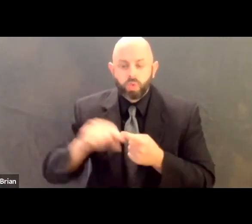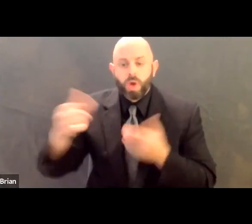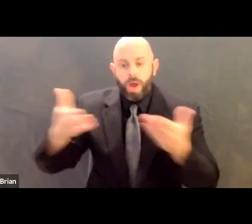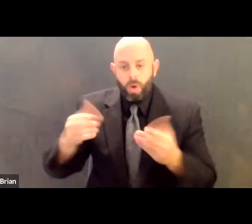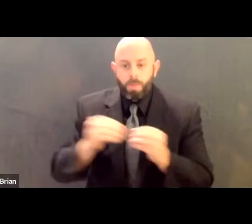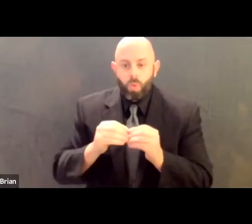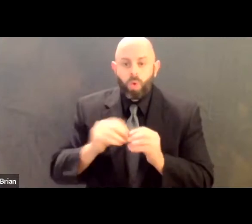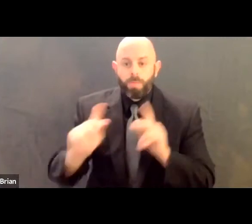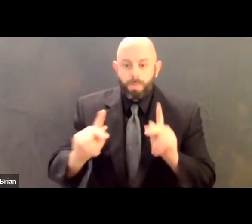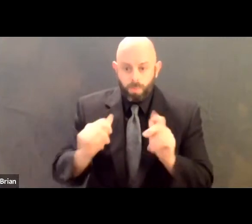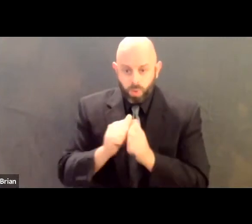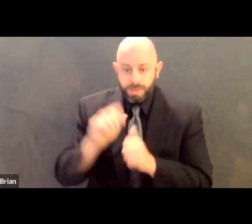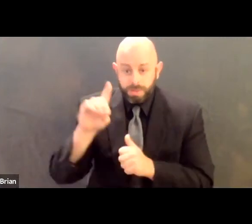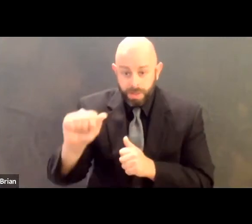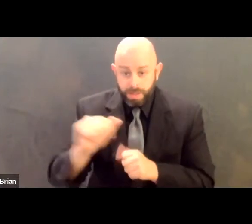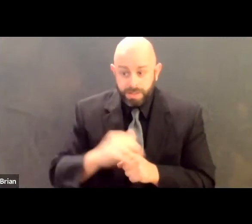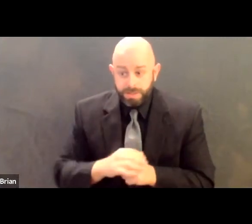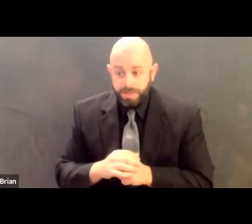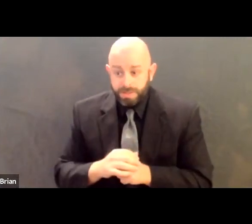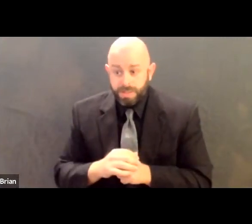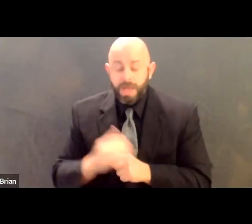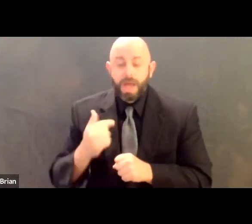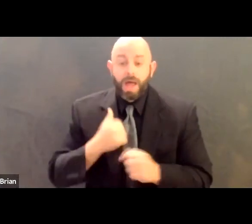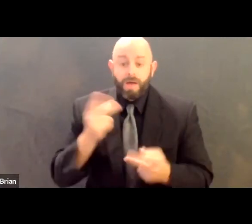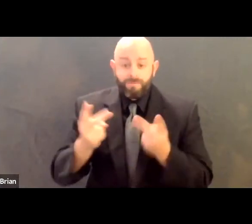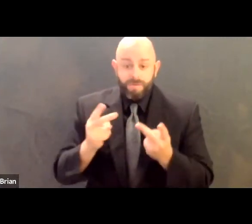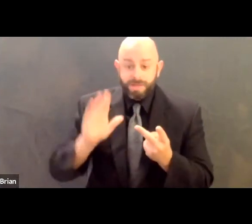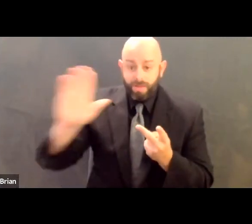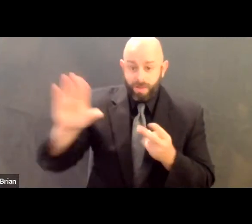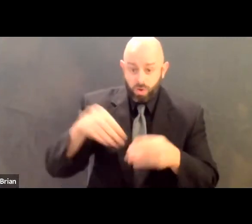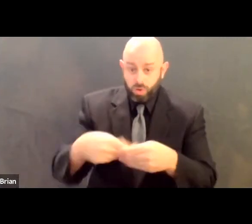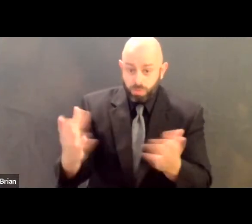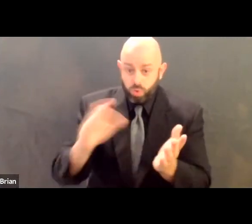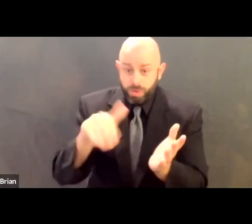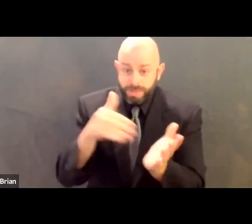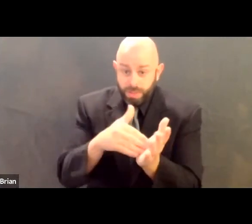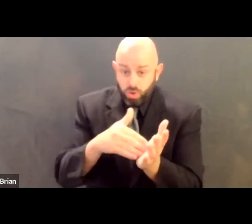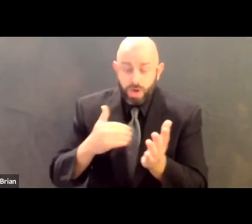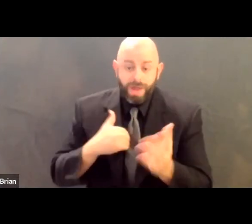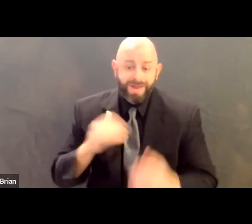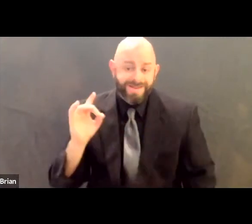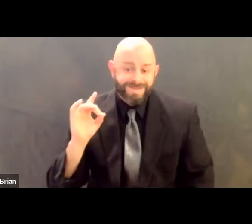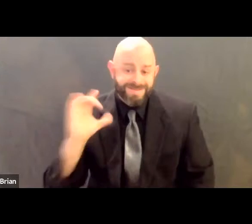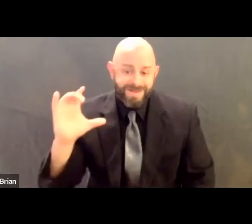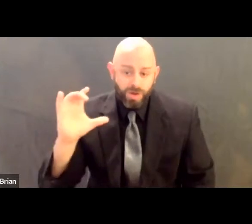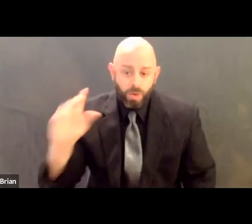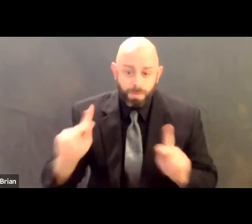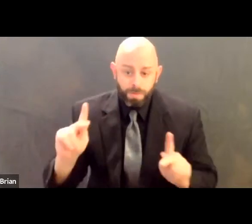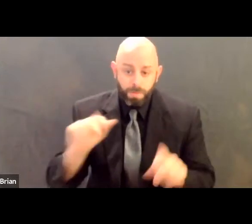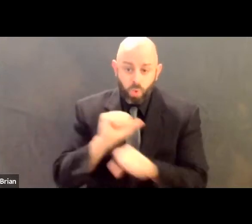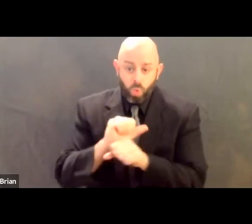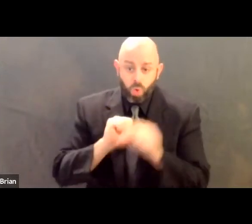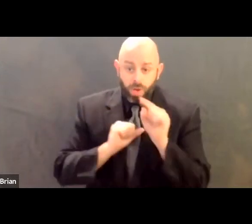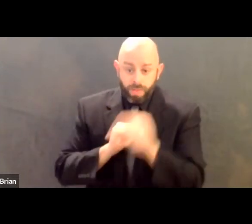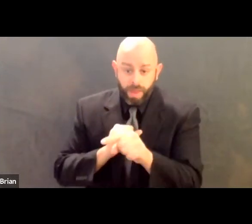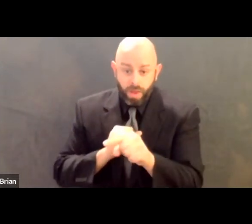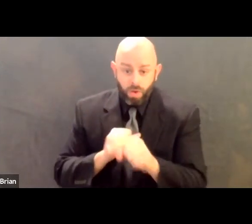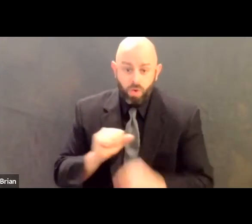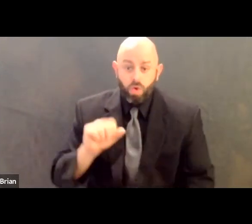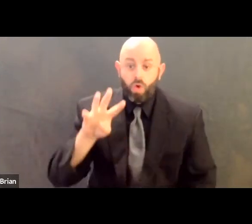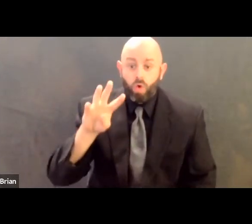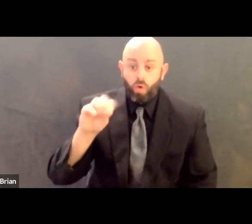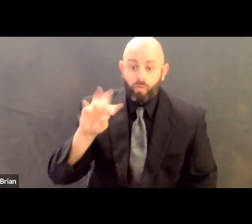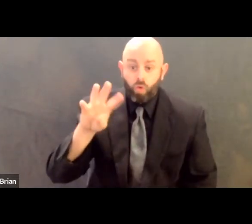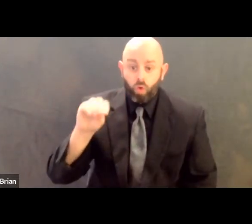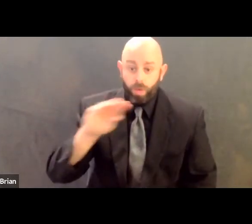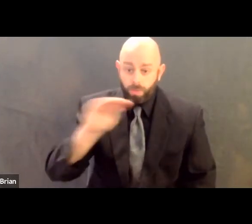And get this, I visited their distribution center. They had 800 people working there, and 40% of